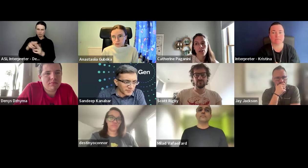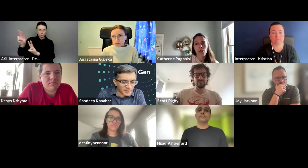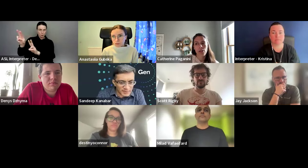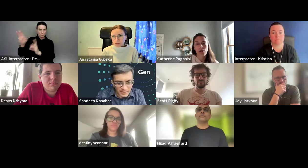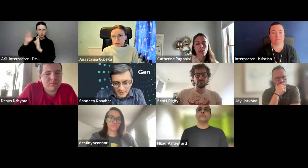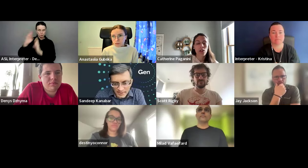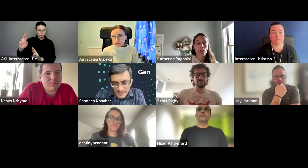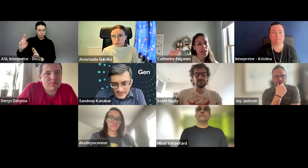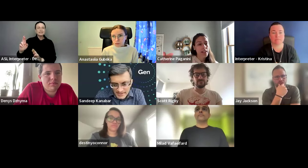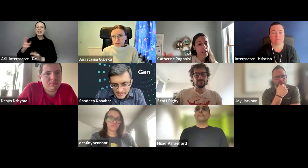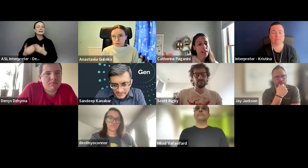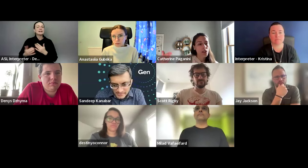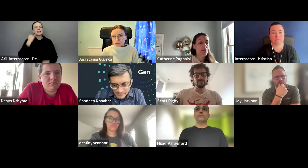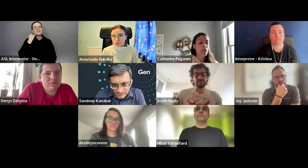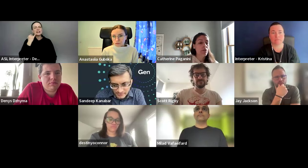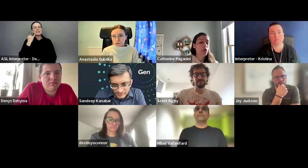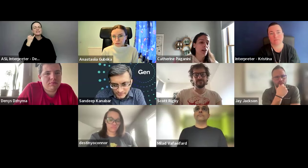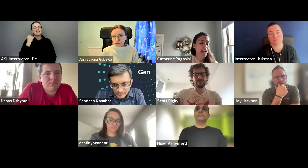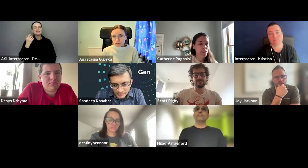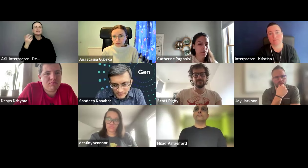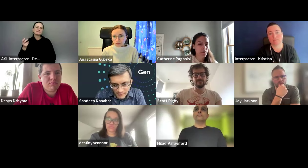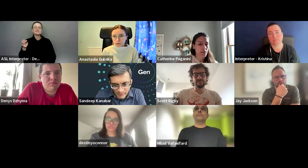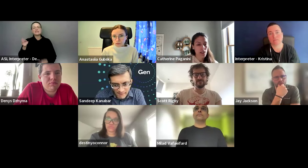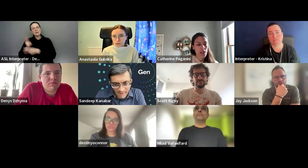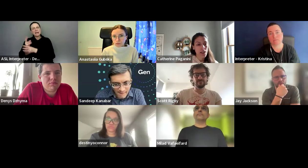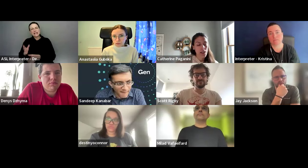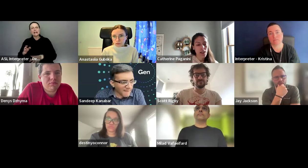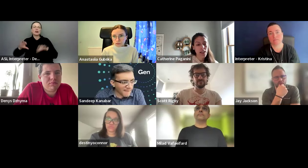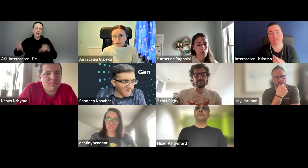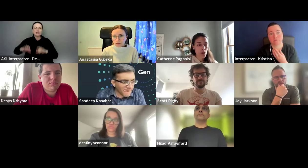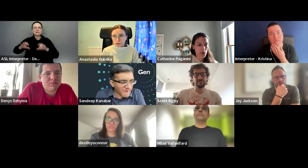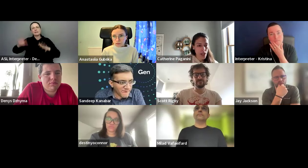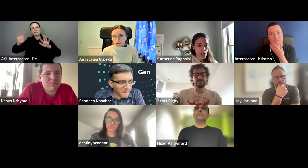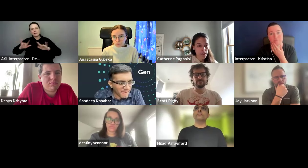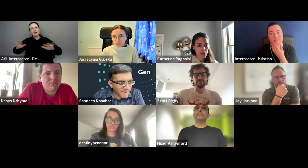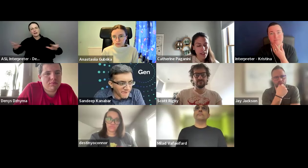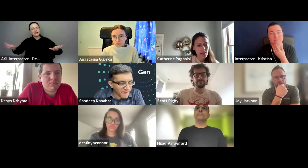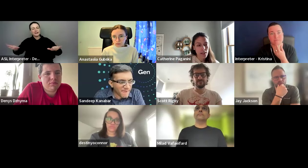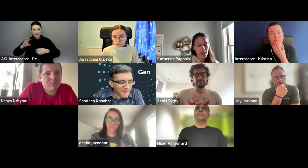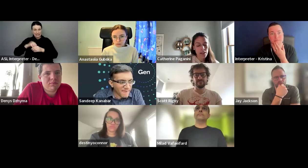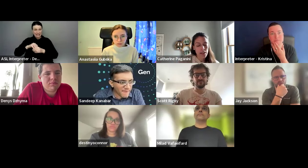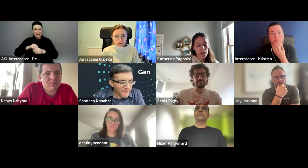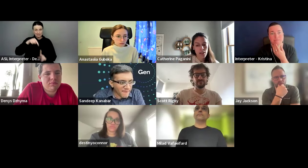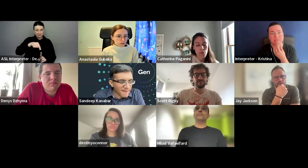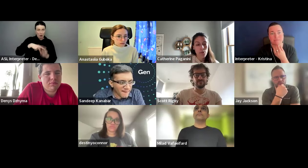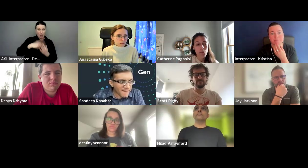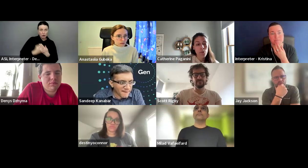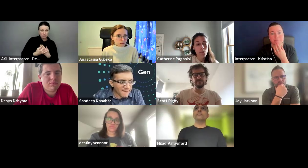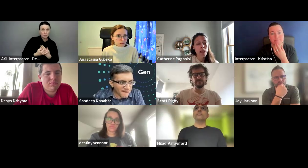if you don't are a maintainer, but if you are very active in a project, right?